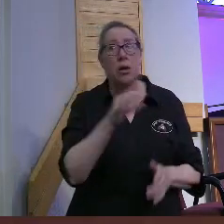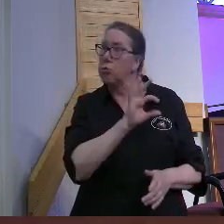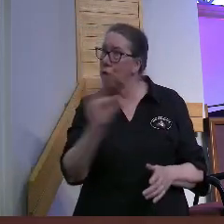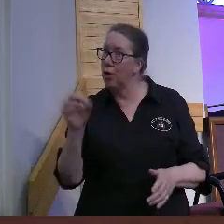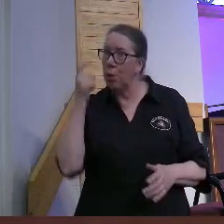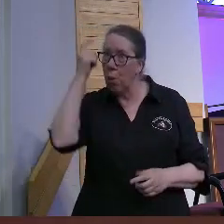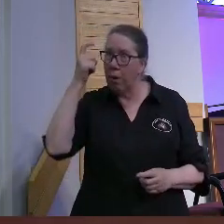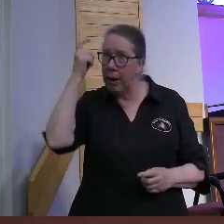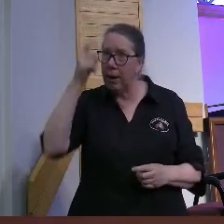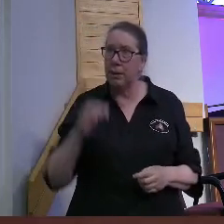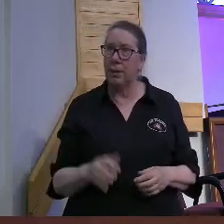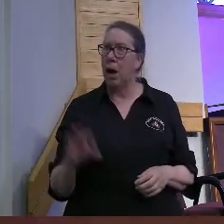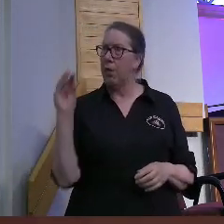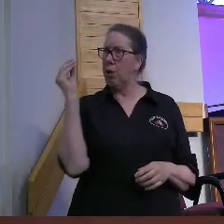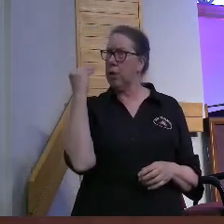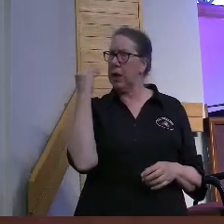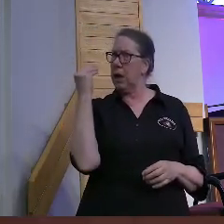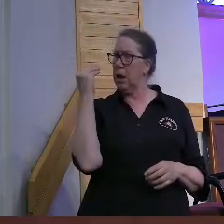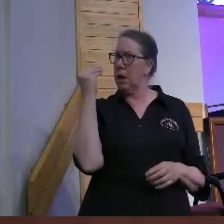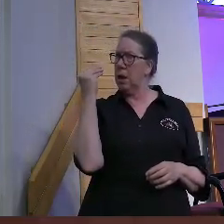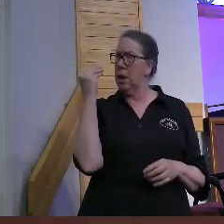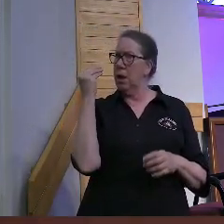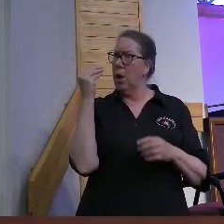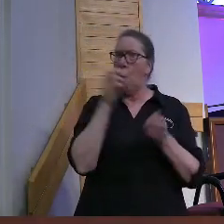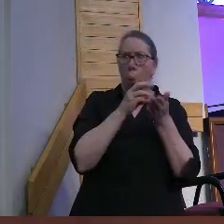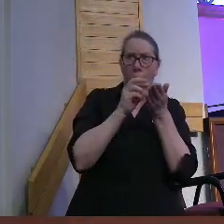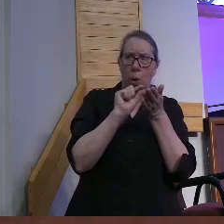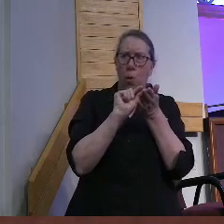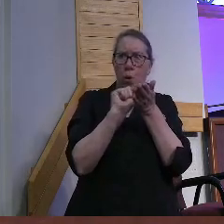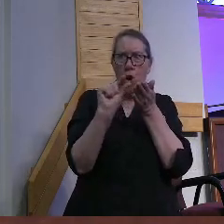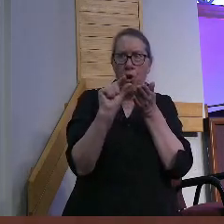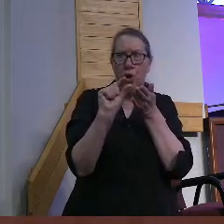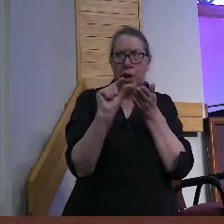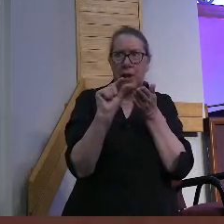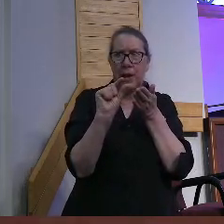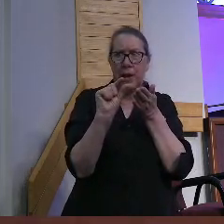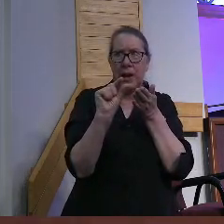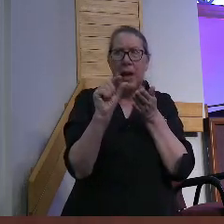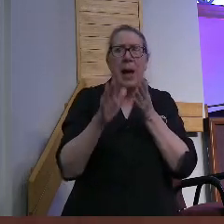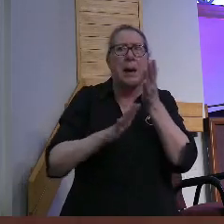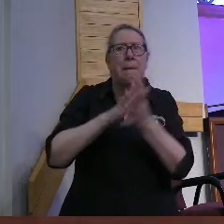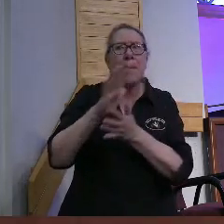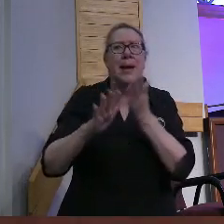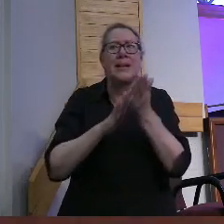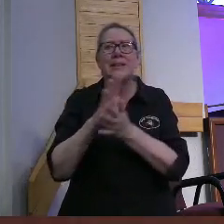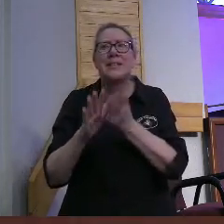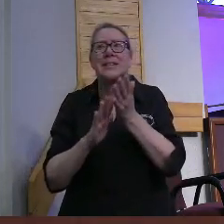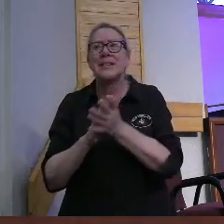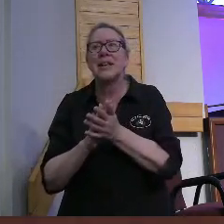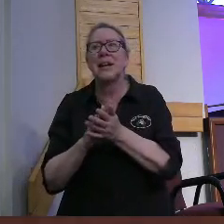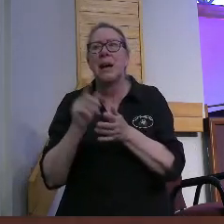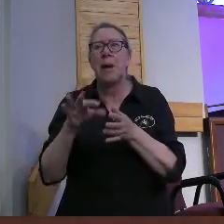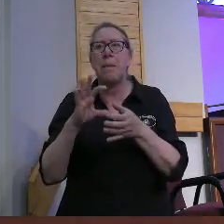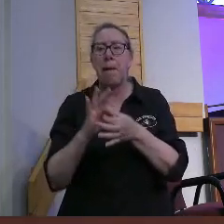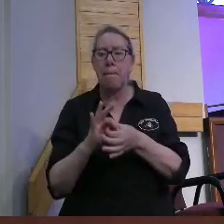for worry is the same word that they use for other things, and the Greek use it for the word to become